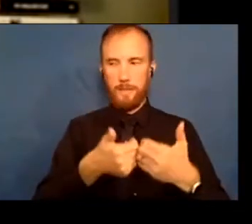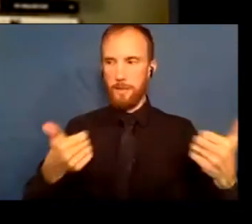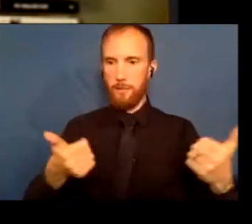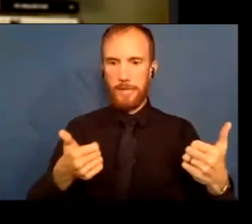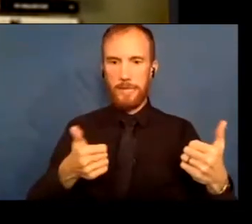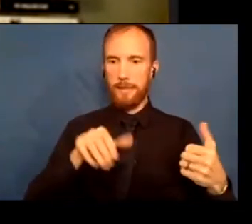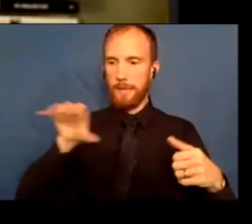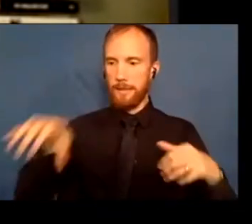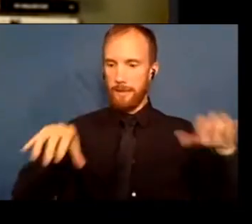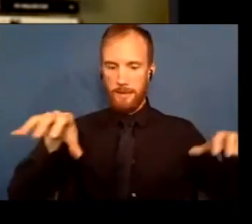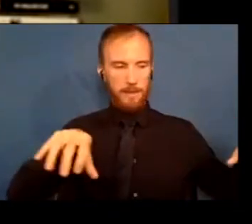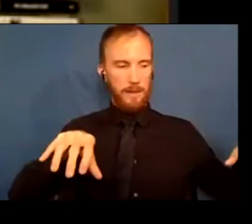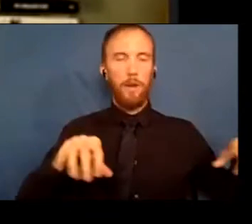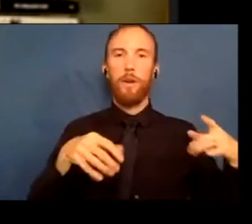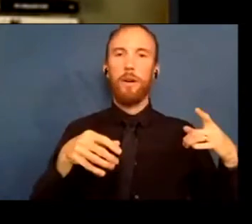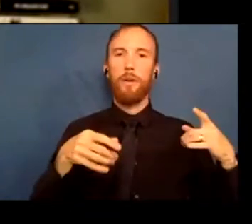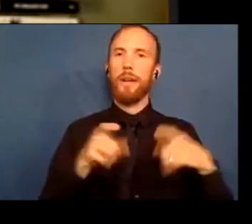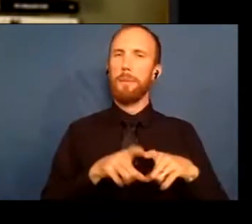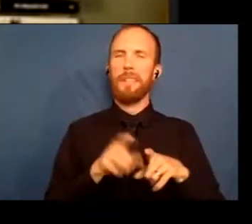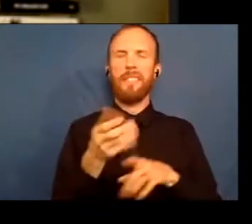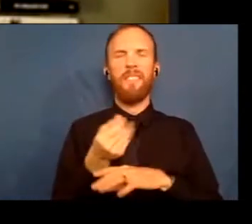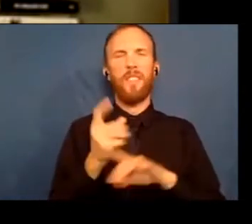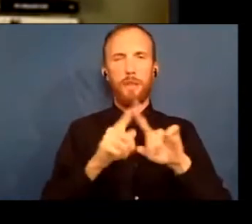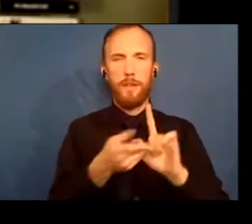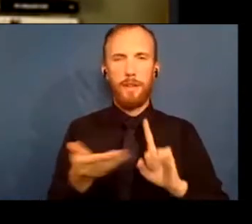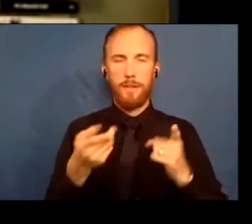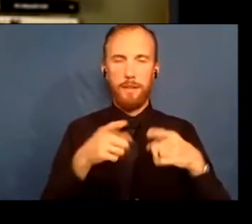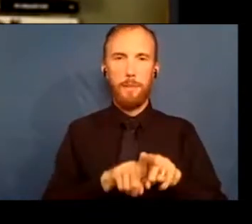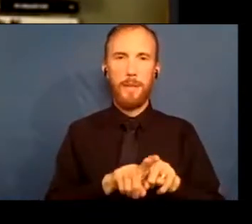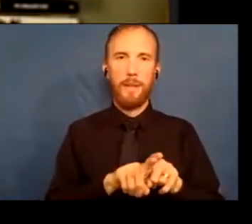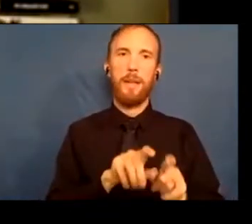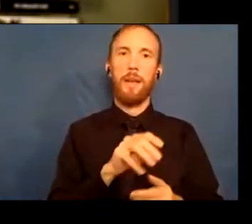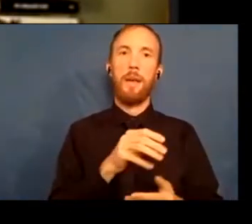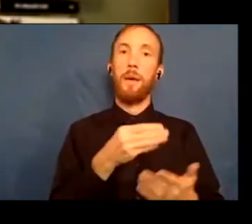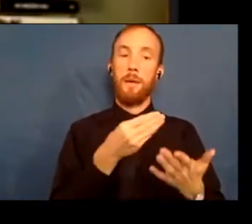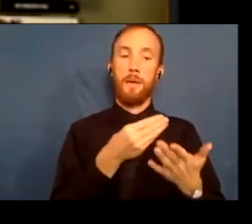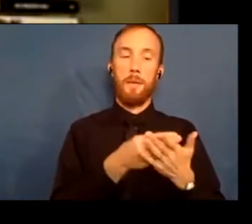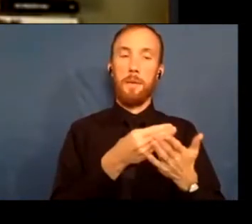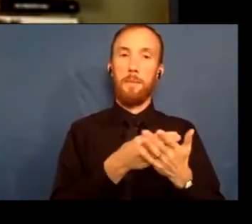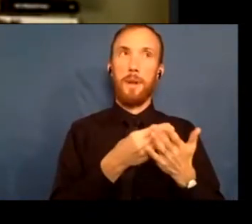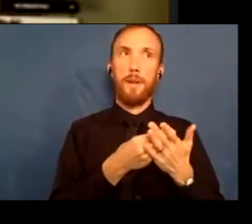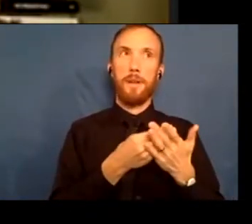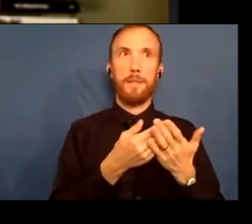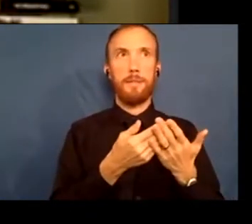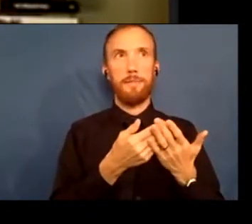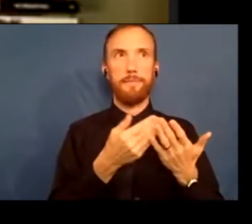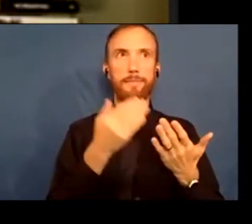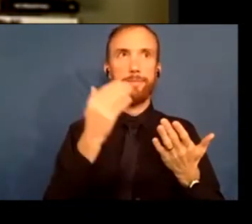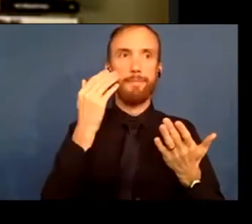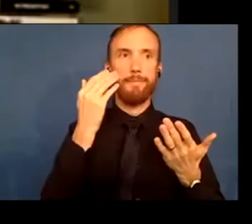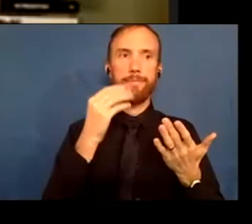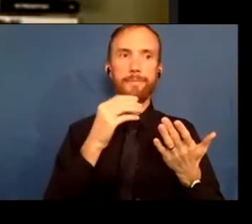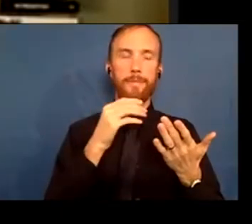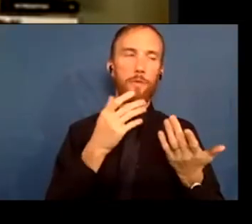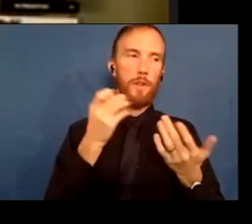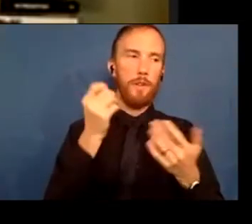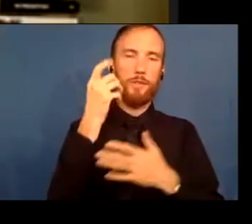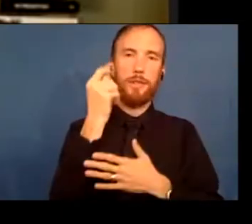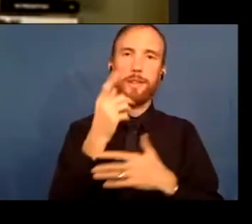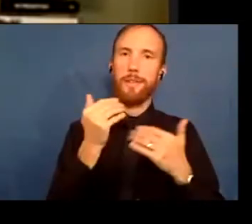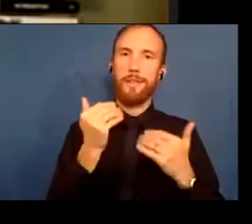capital often no longer actually produces a lot of the things along the supply chain.